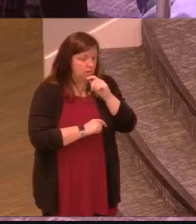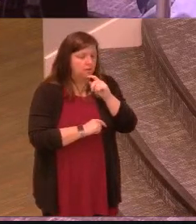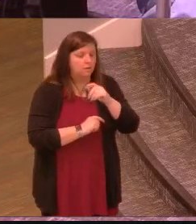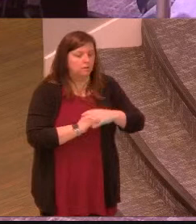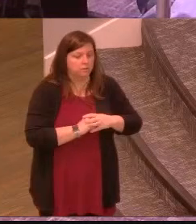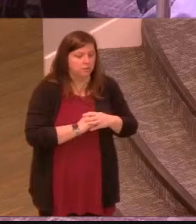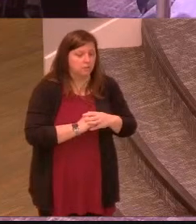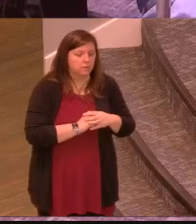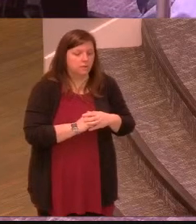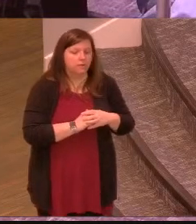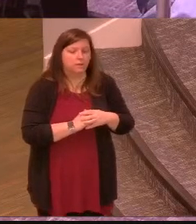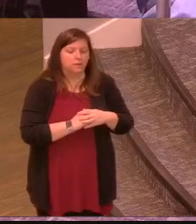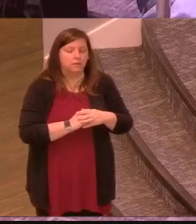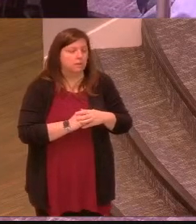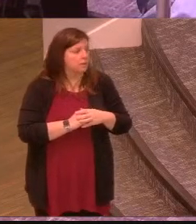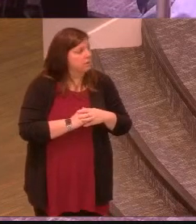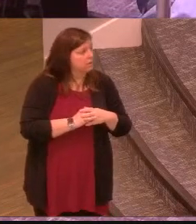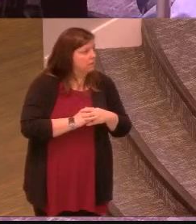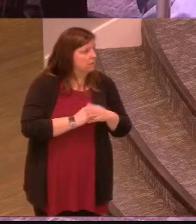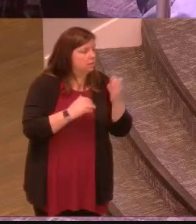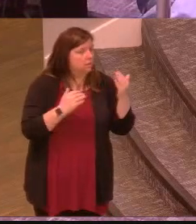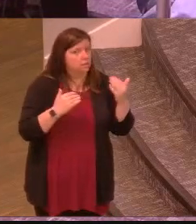distinct press release